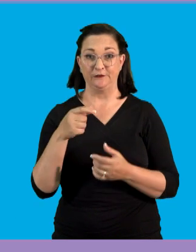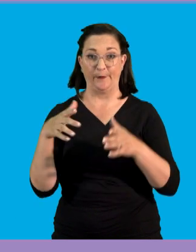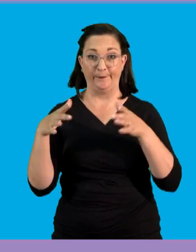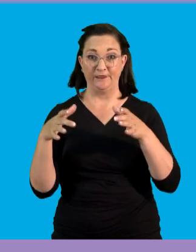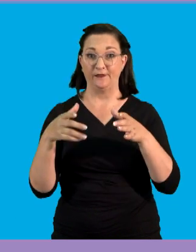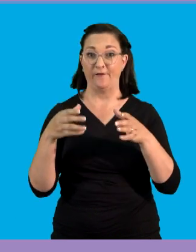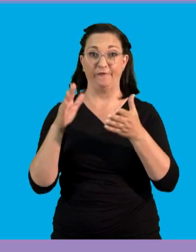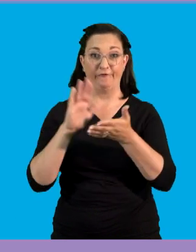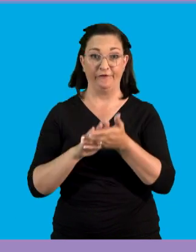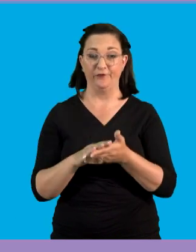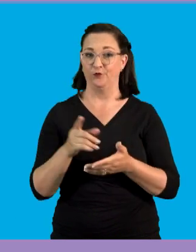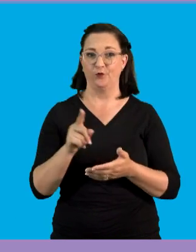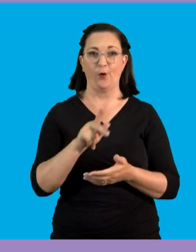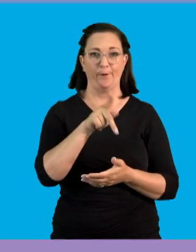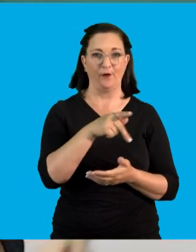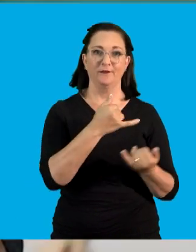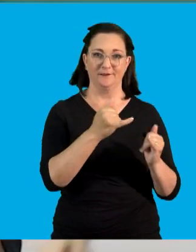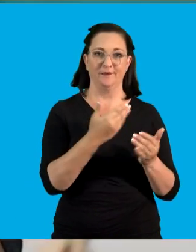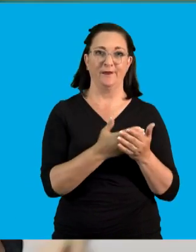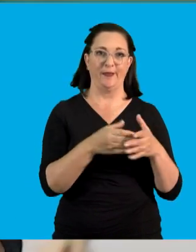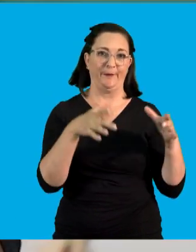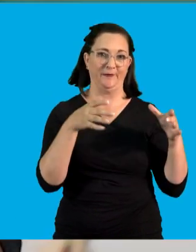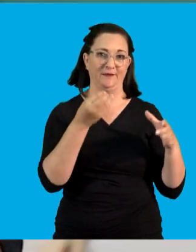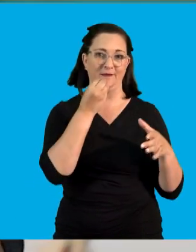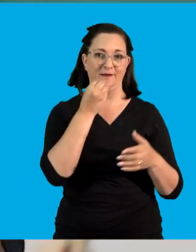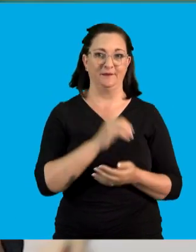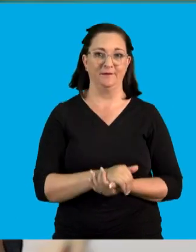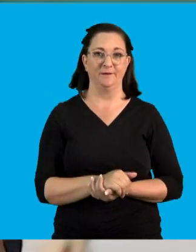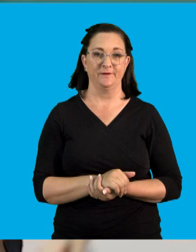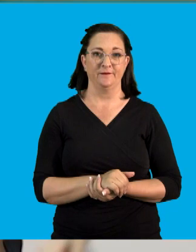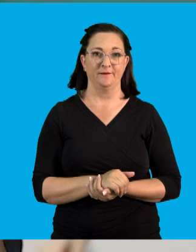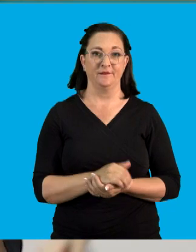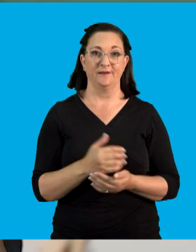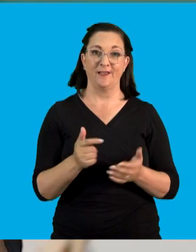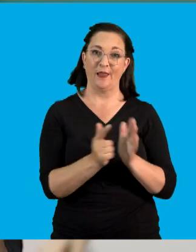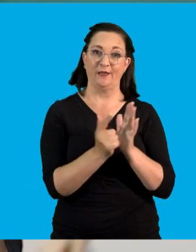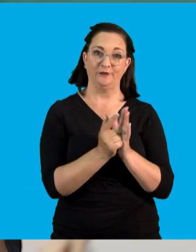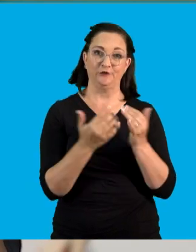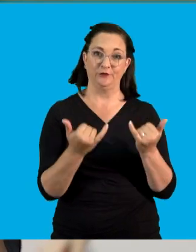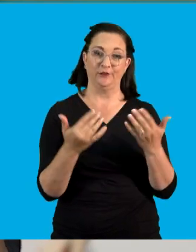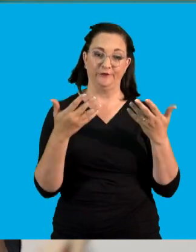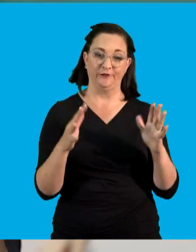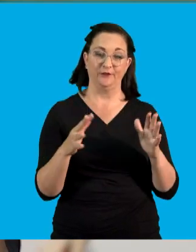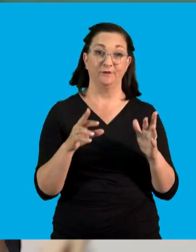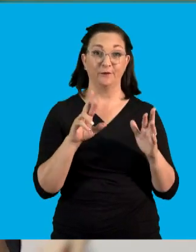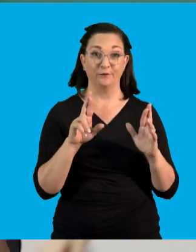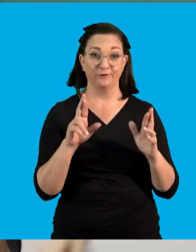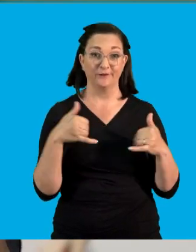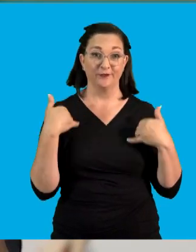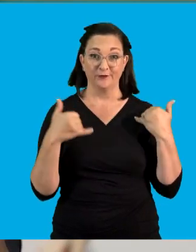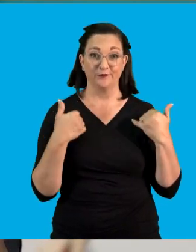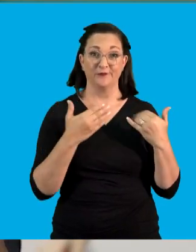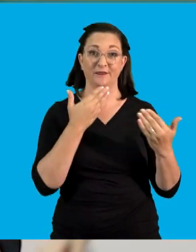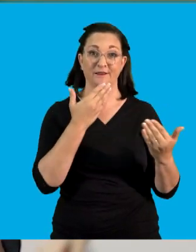the pizza. Paula still has some pizza to eat. That was it for today's lesson. I really hope you did enjoy